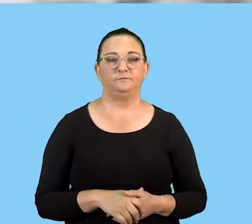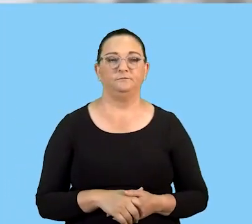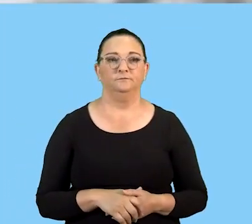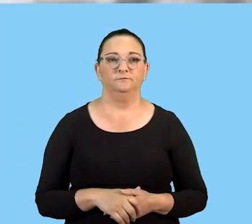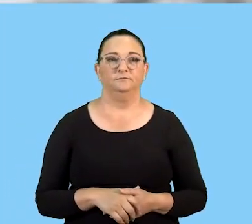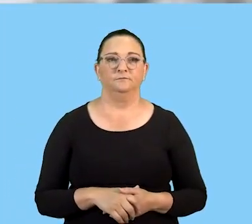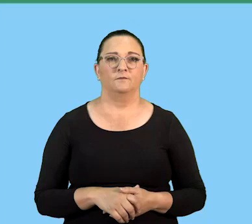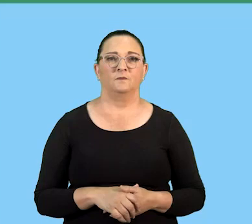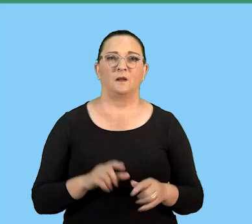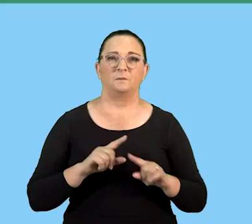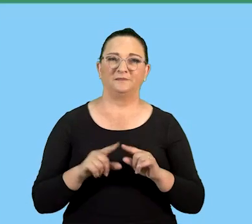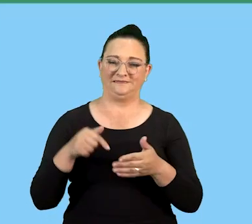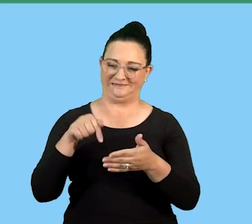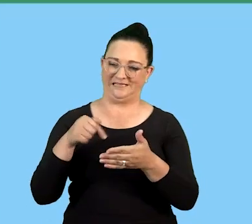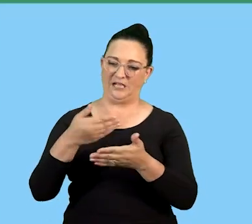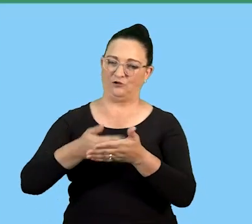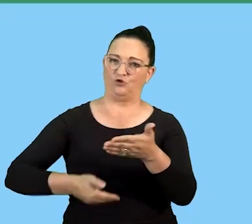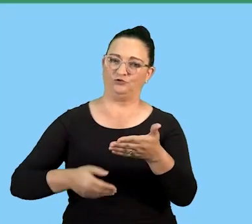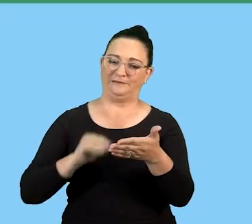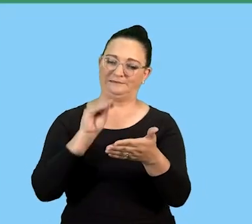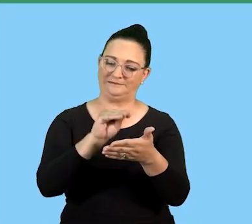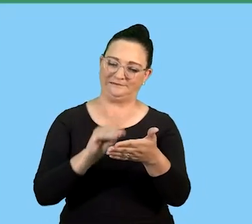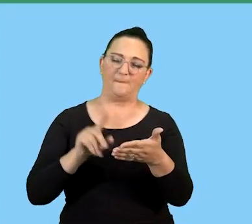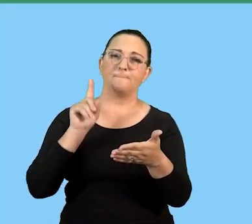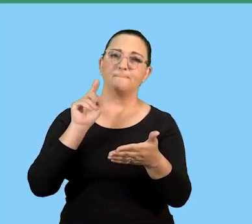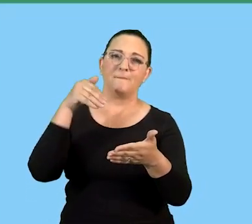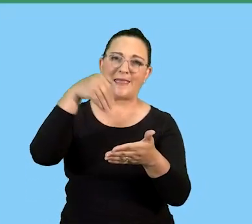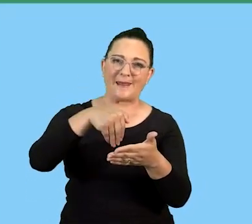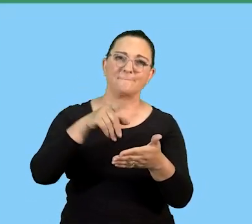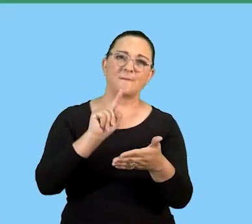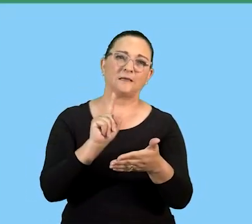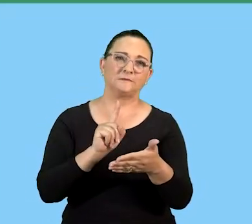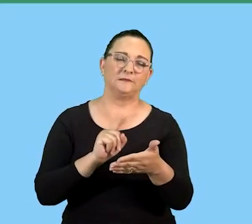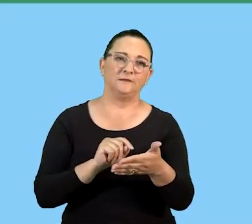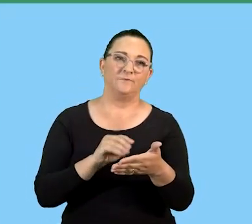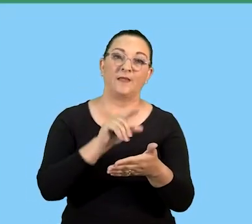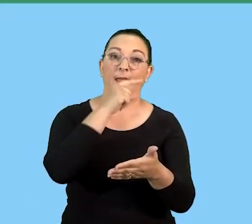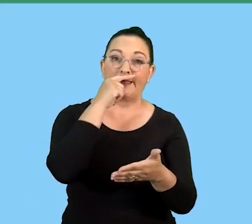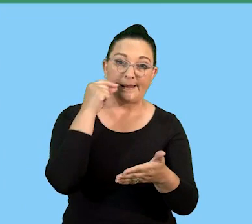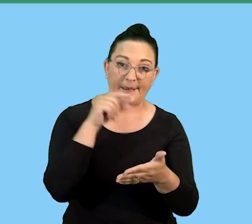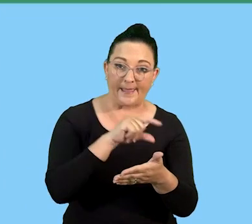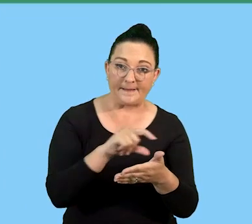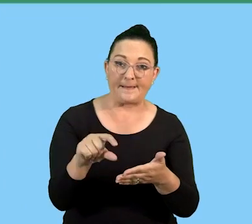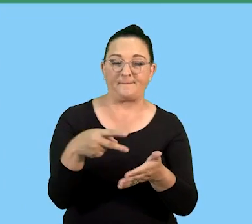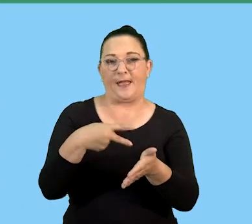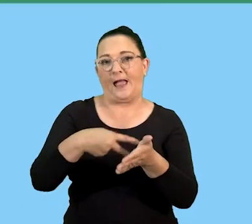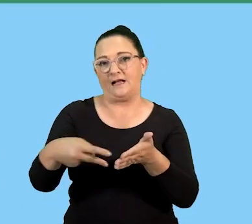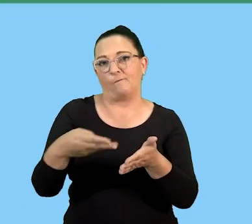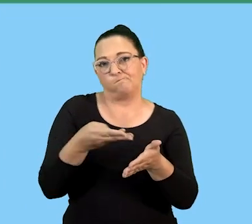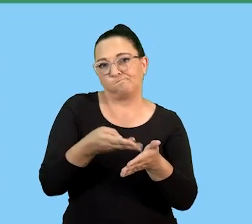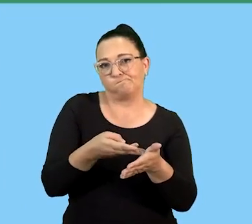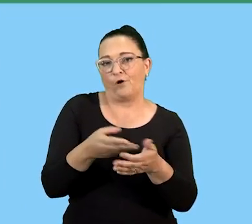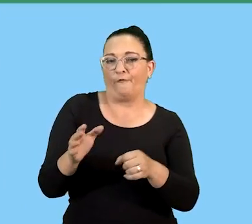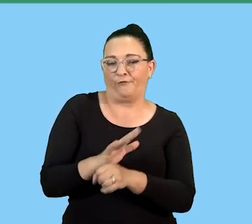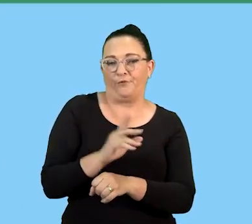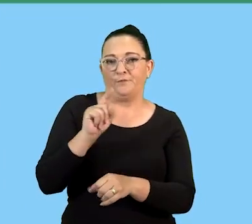check what is it that must be included in that employment contract. Firstly, the full name and address of the employer